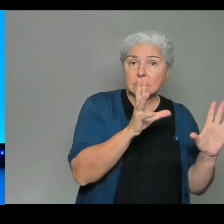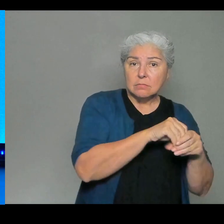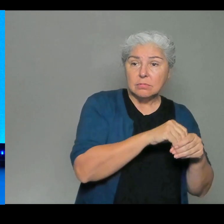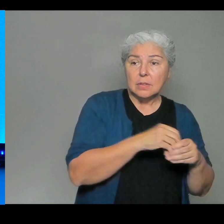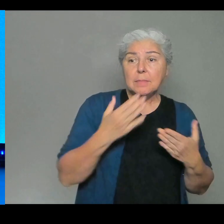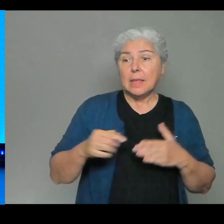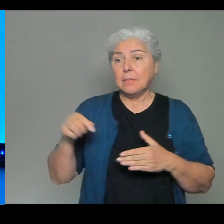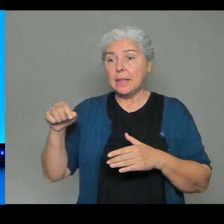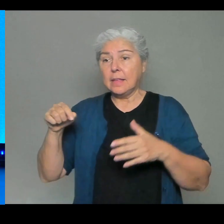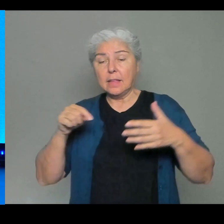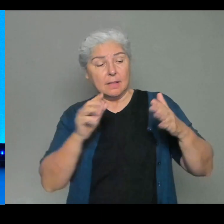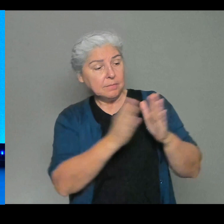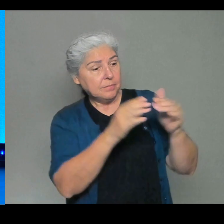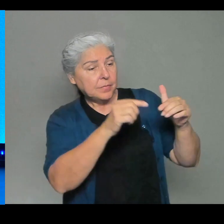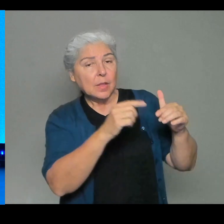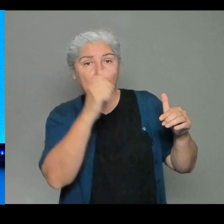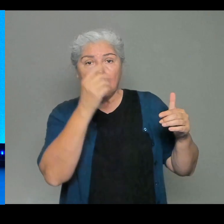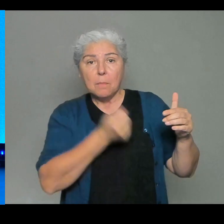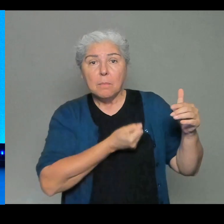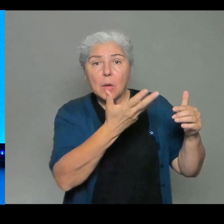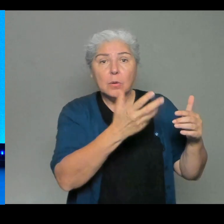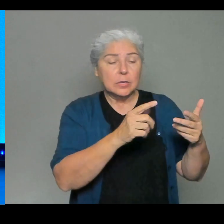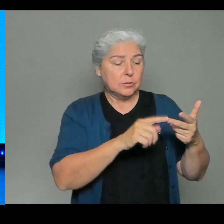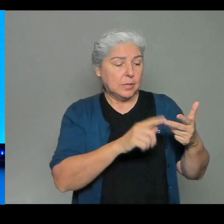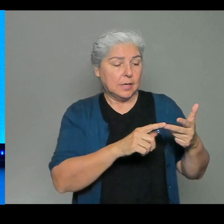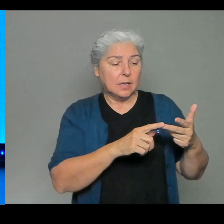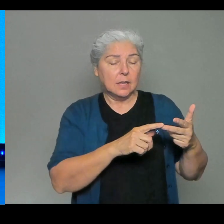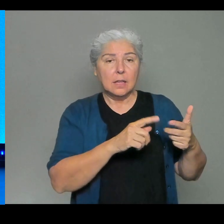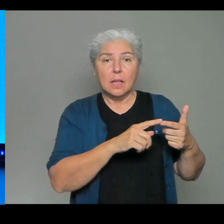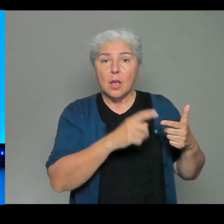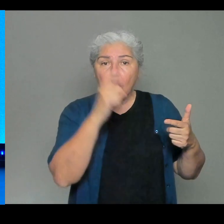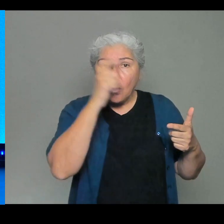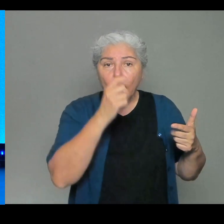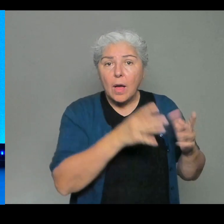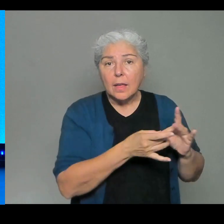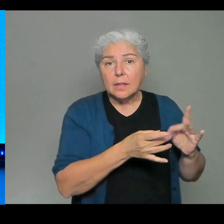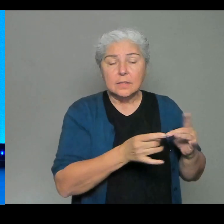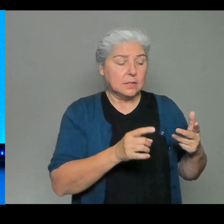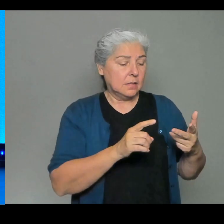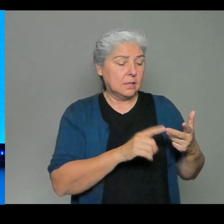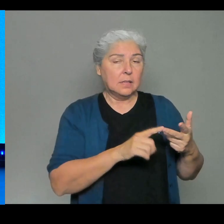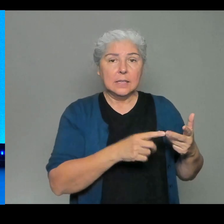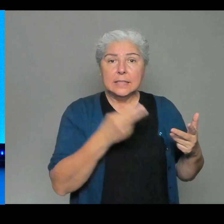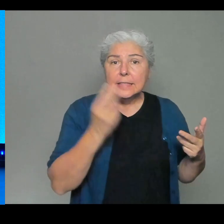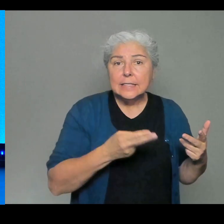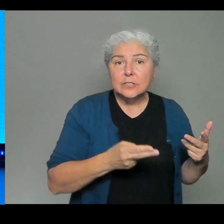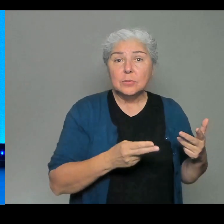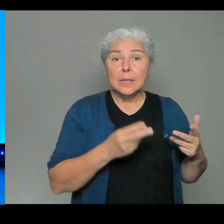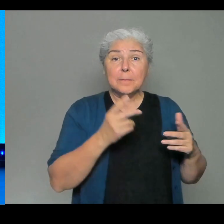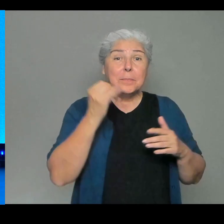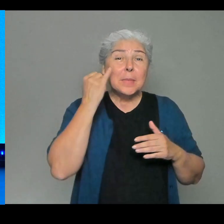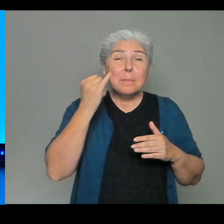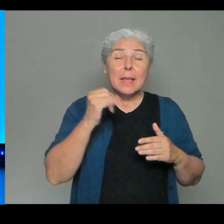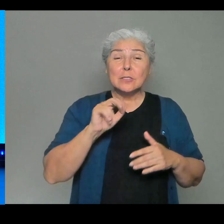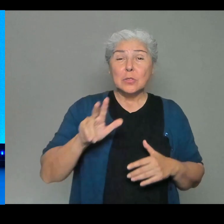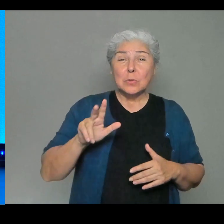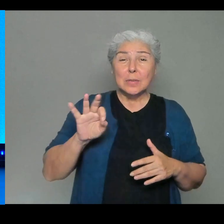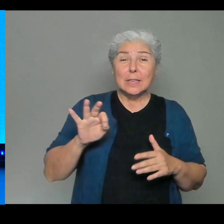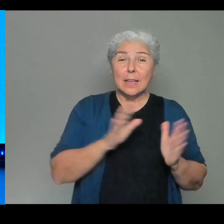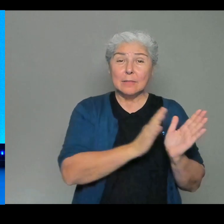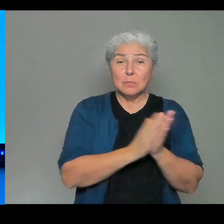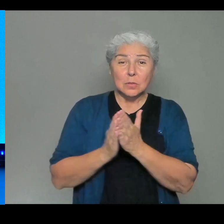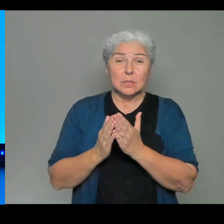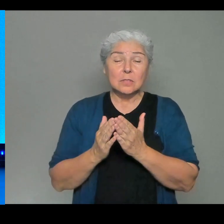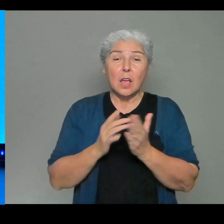different. This may be poetry. This may be wise sayings. This is music. This is history. And I want you to imagine these 39 books were